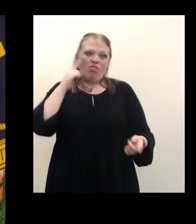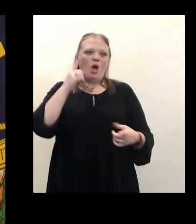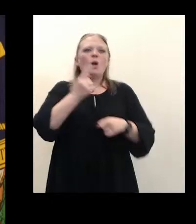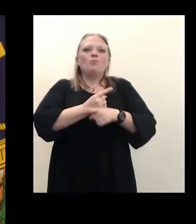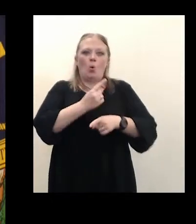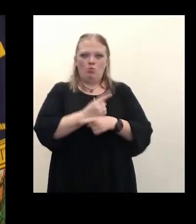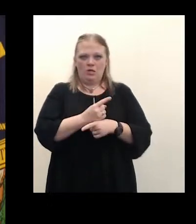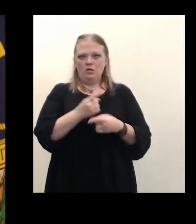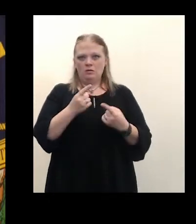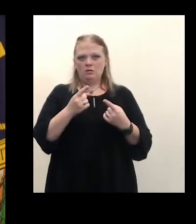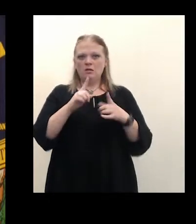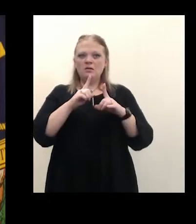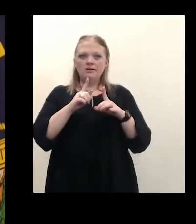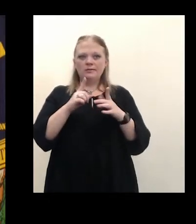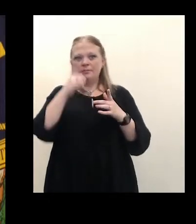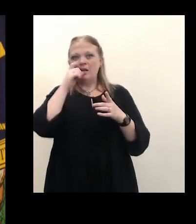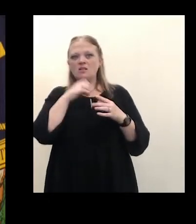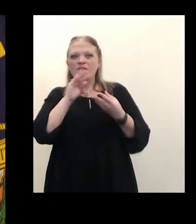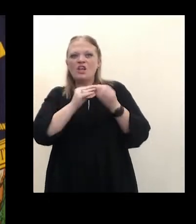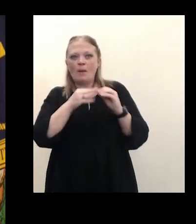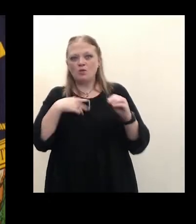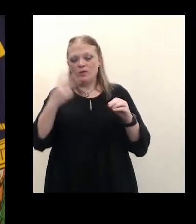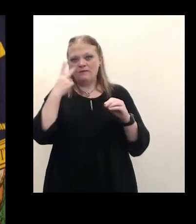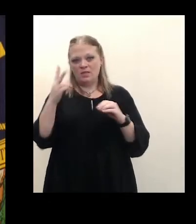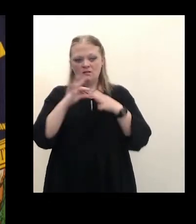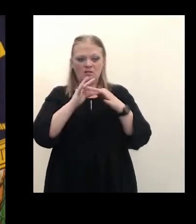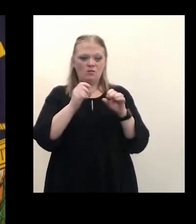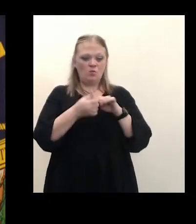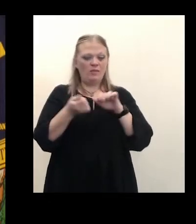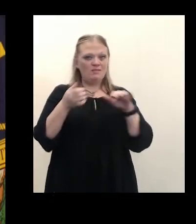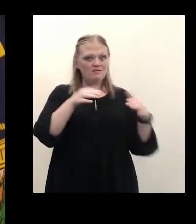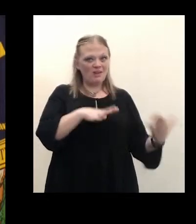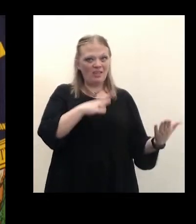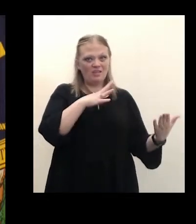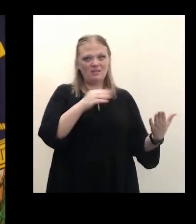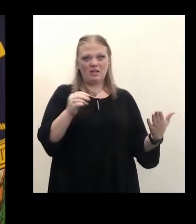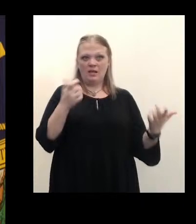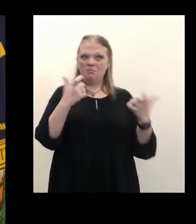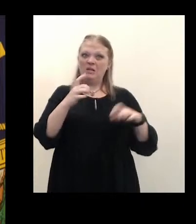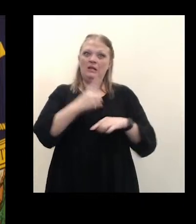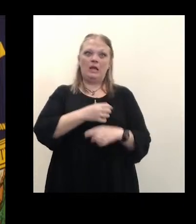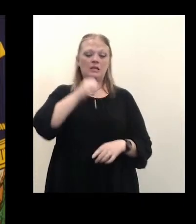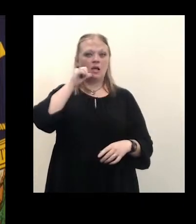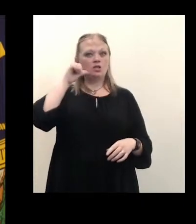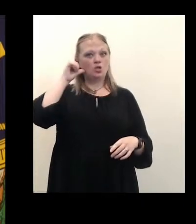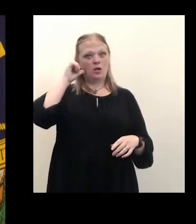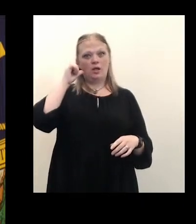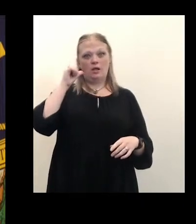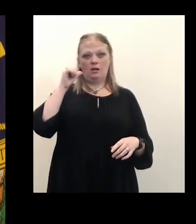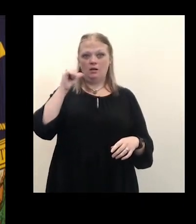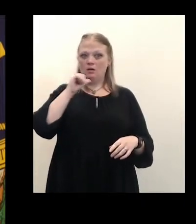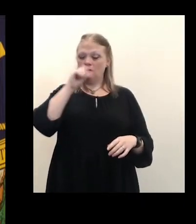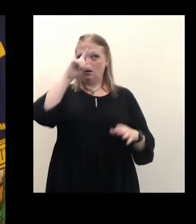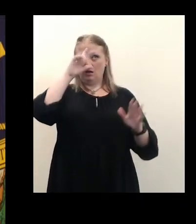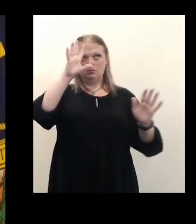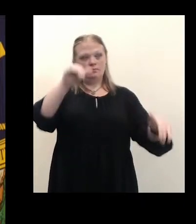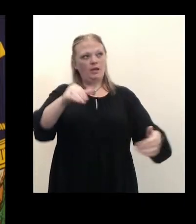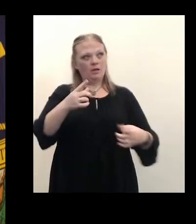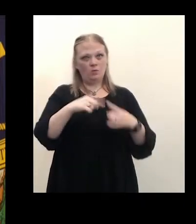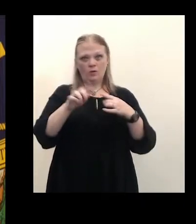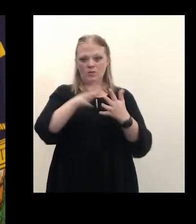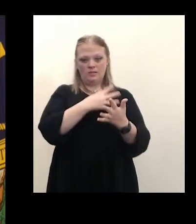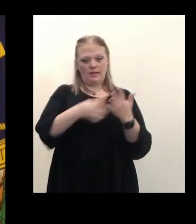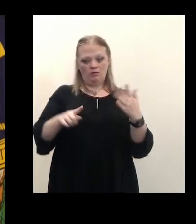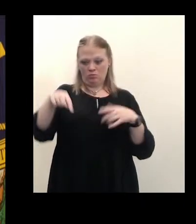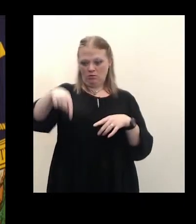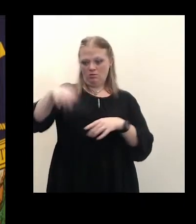the numbers that we were seeing with regards to deaths. And then, of course, we had a big day yesterday that we didn't even expect that when we scheduled this originally, but we